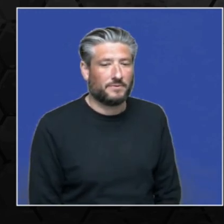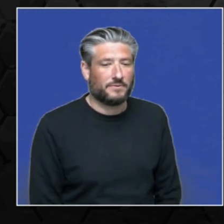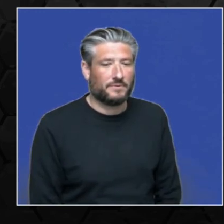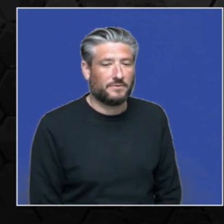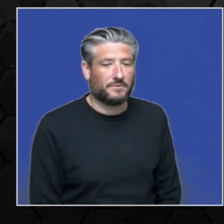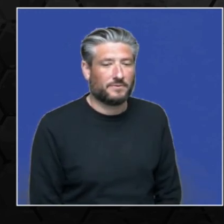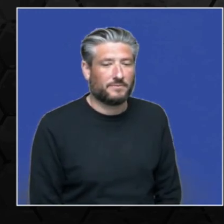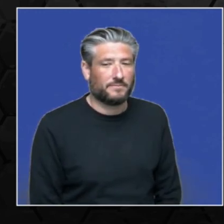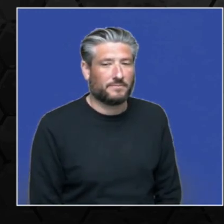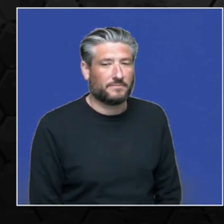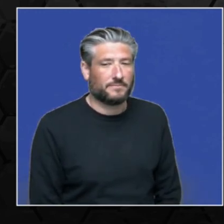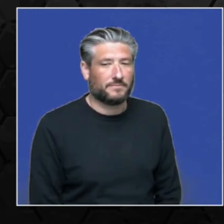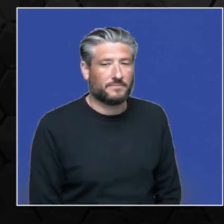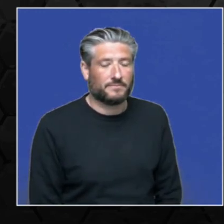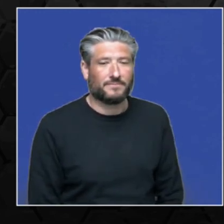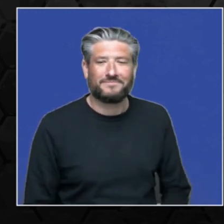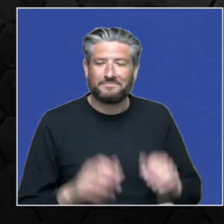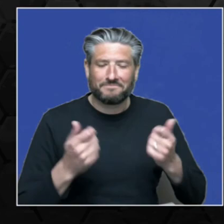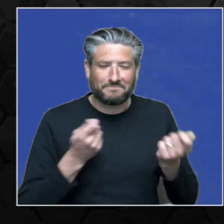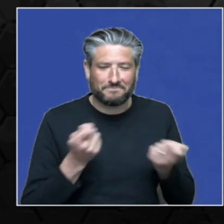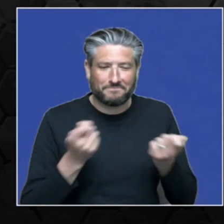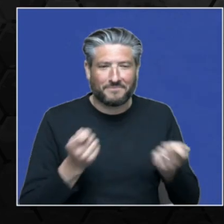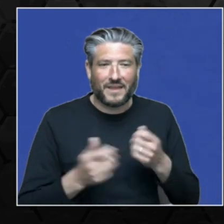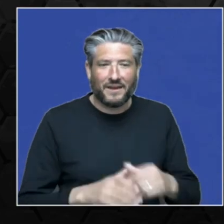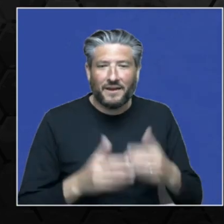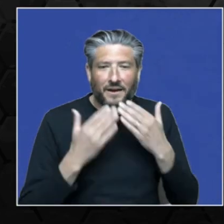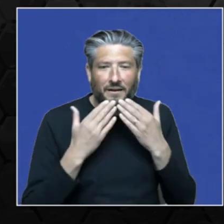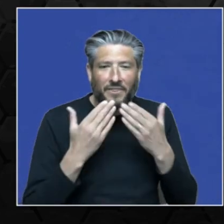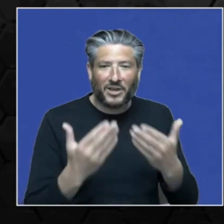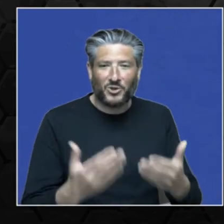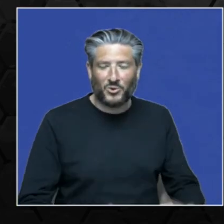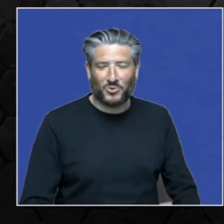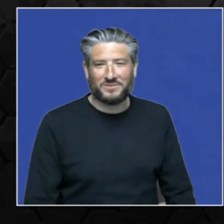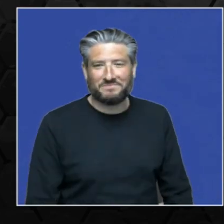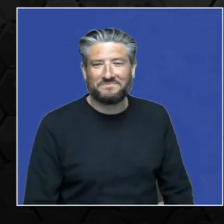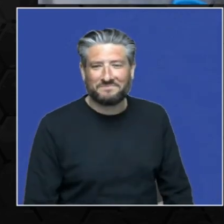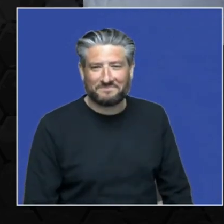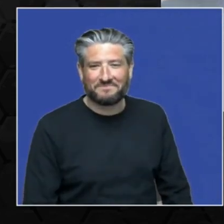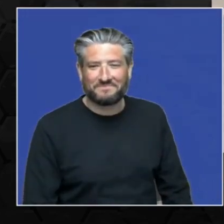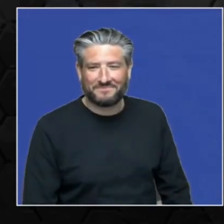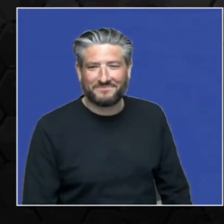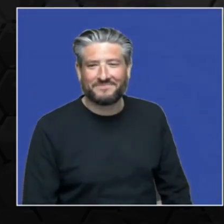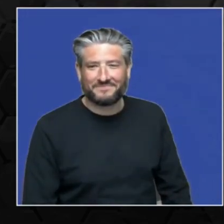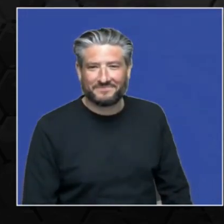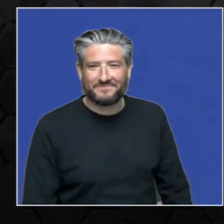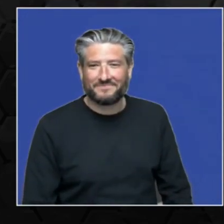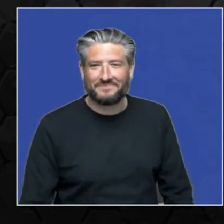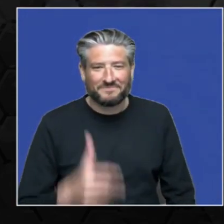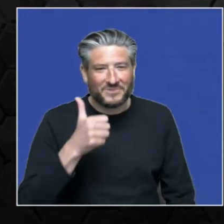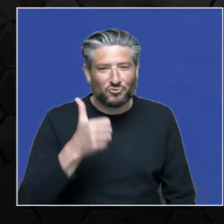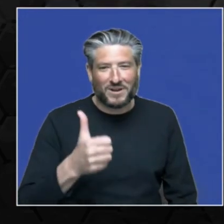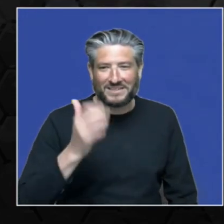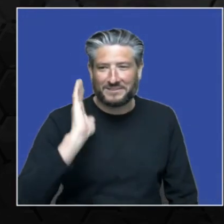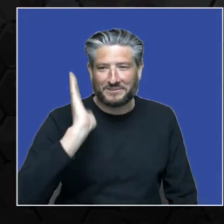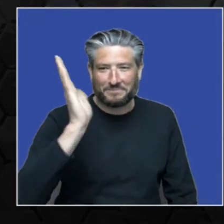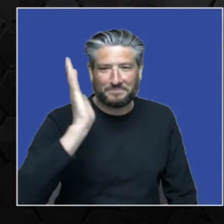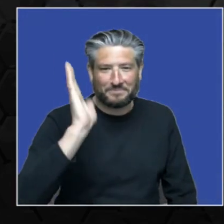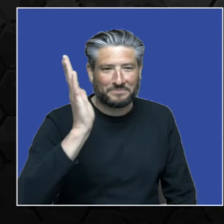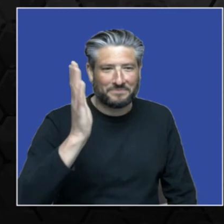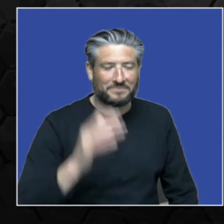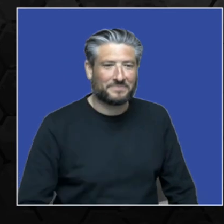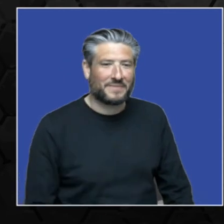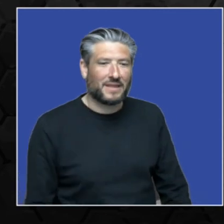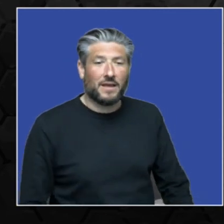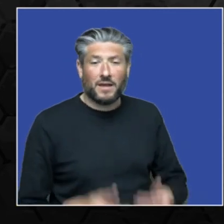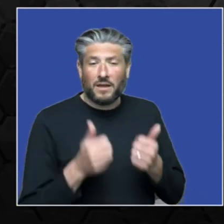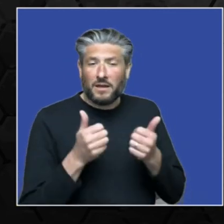So thank you for this great session. We have a couple of